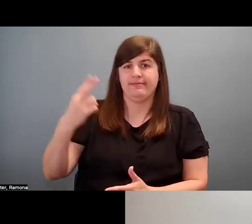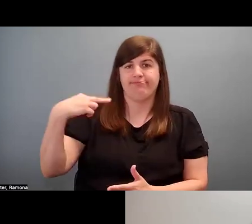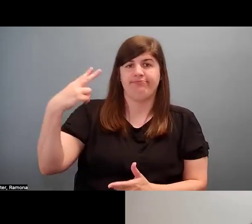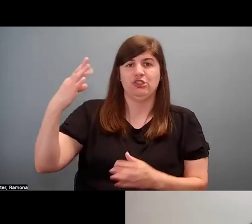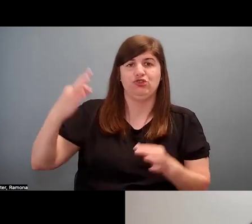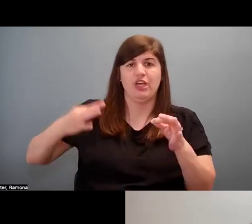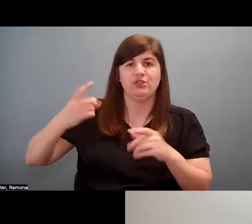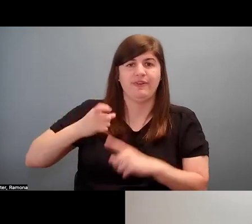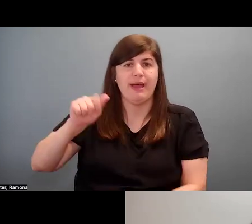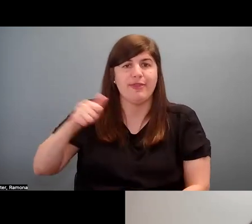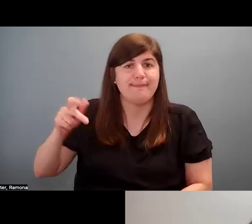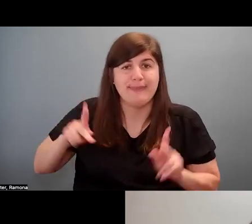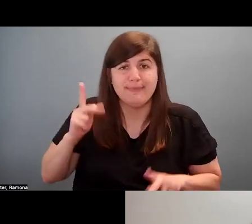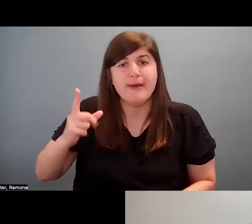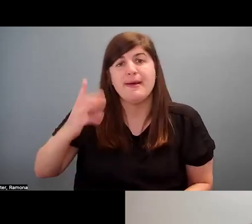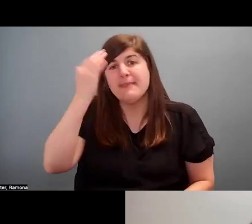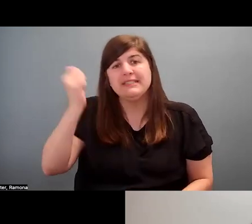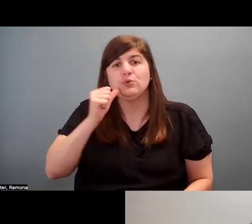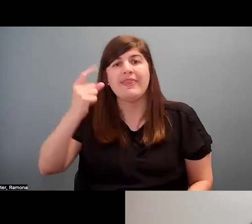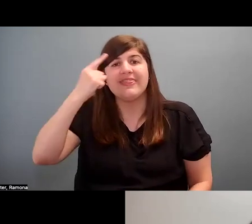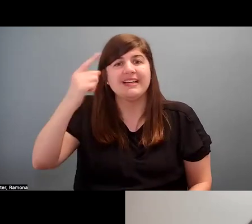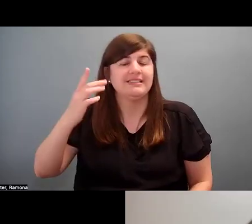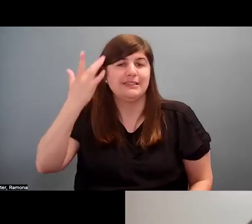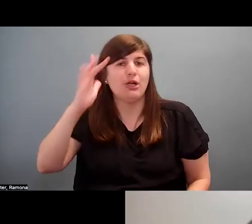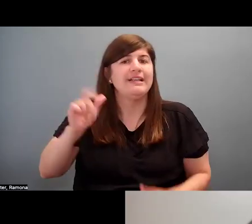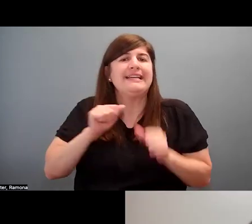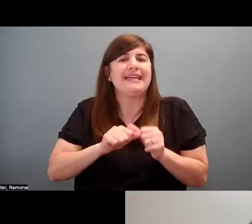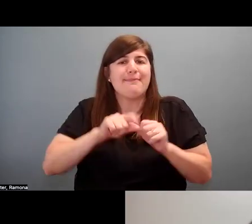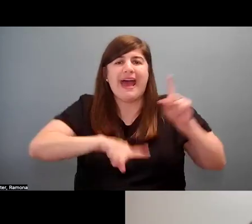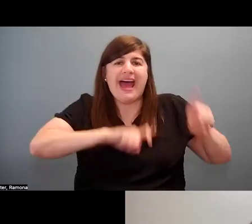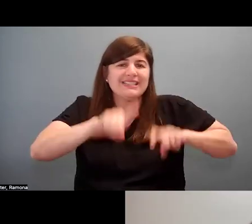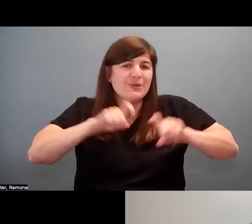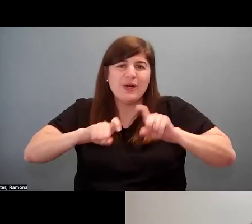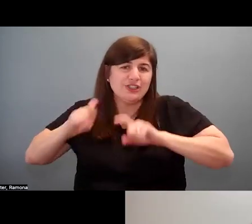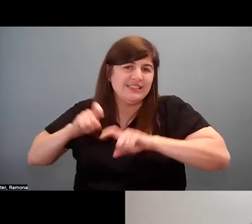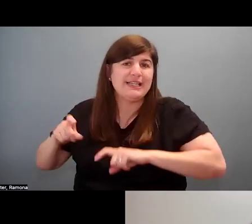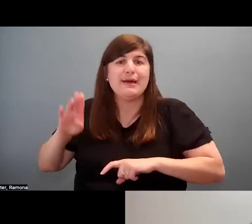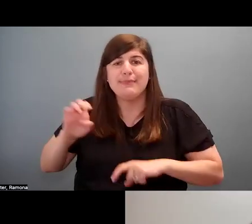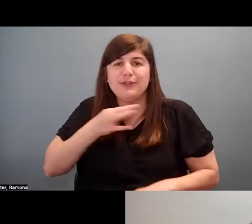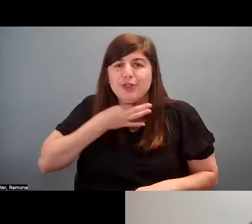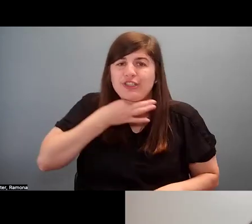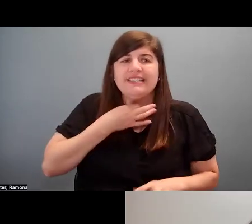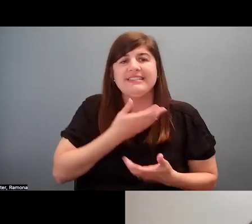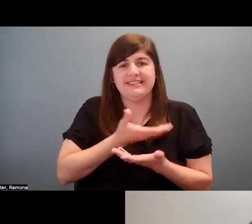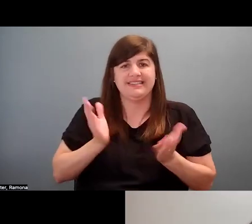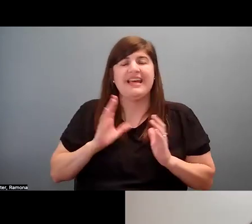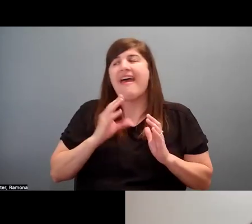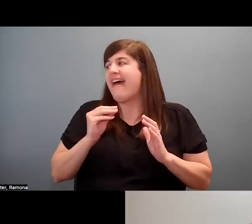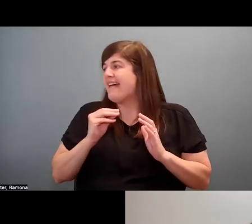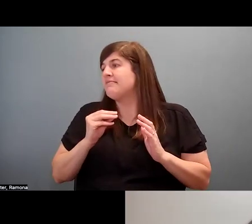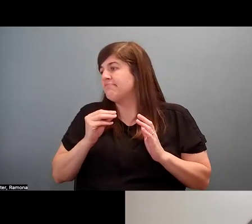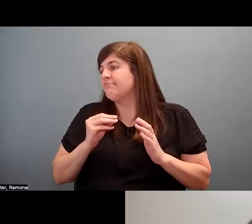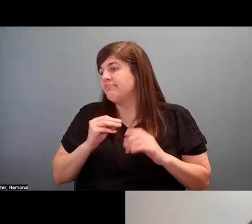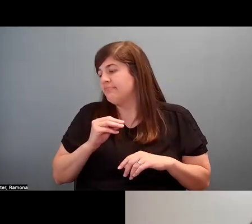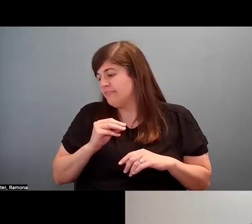by other people because you don't think it's a smart enough question. Just keep asking all the questions. Be curious um,